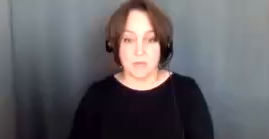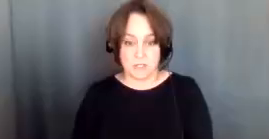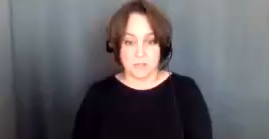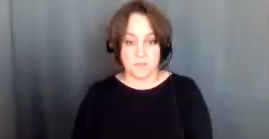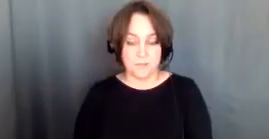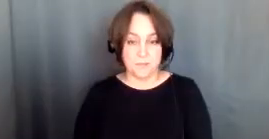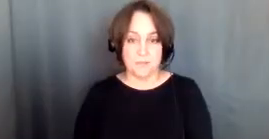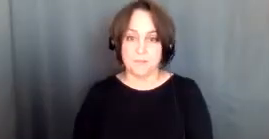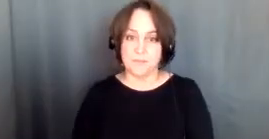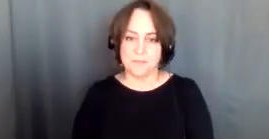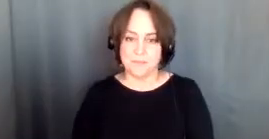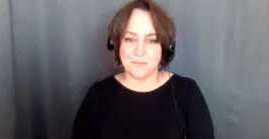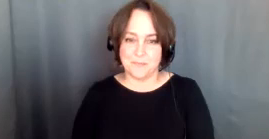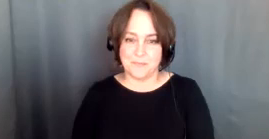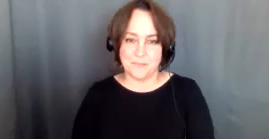of communication.